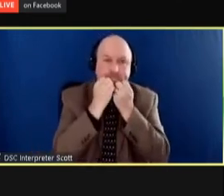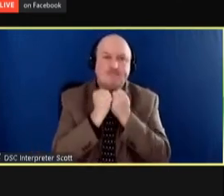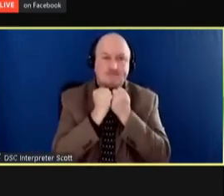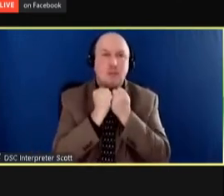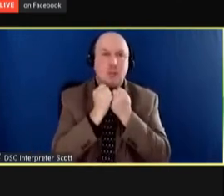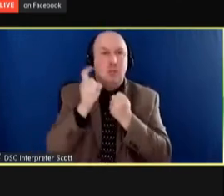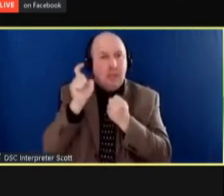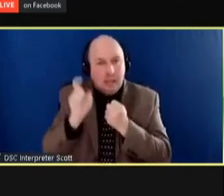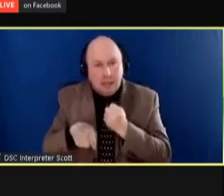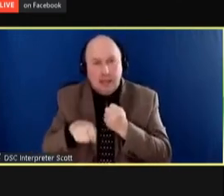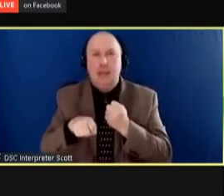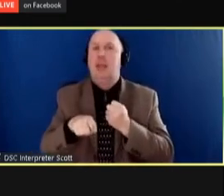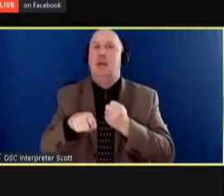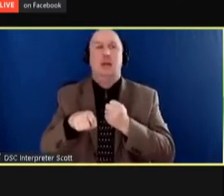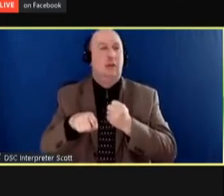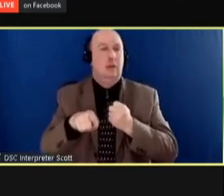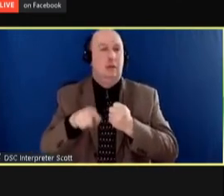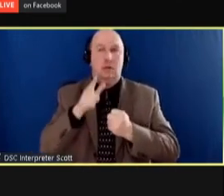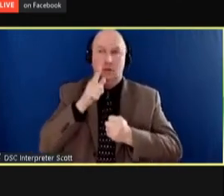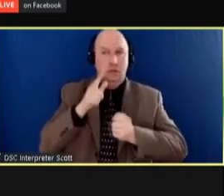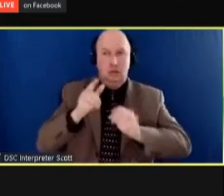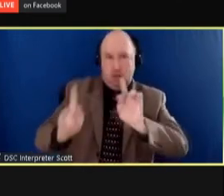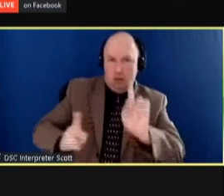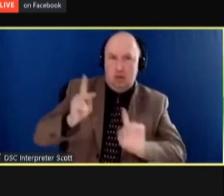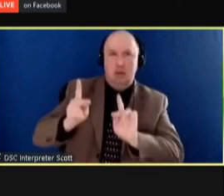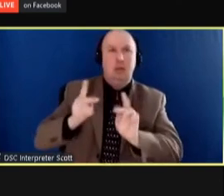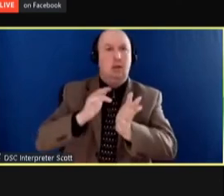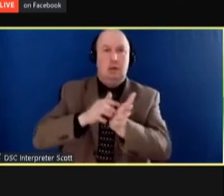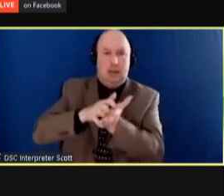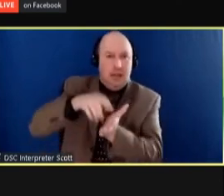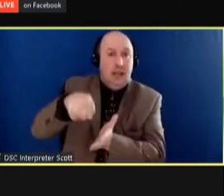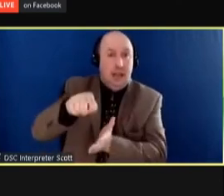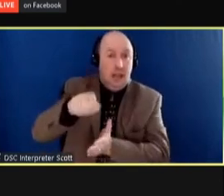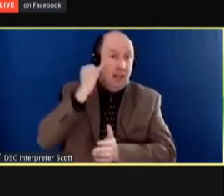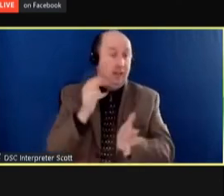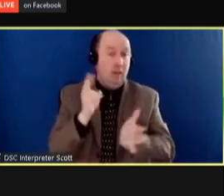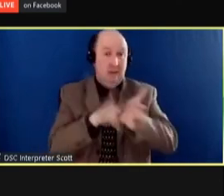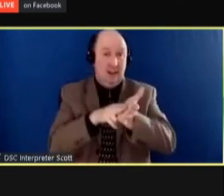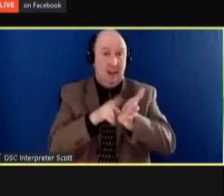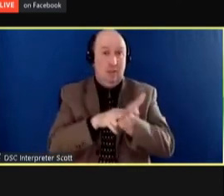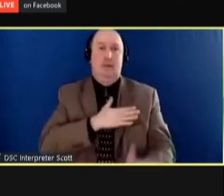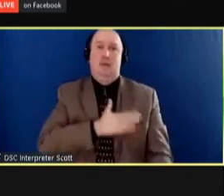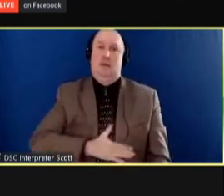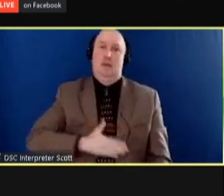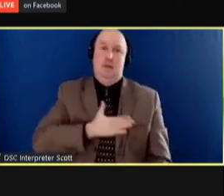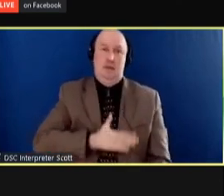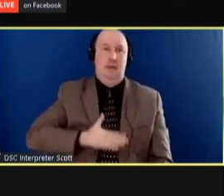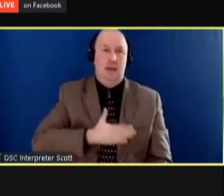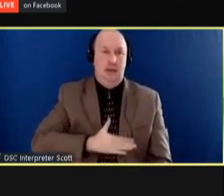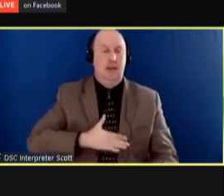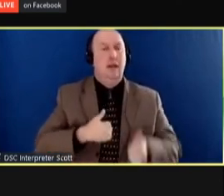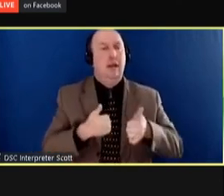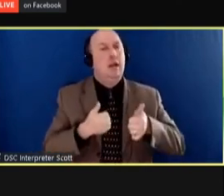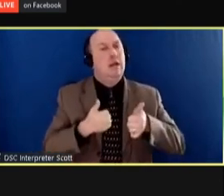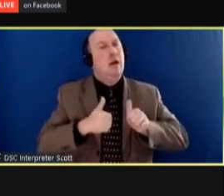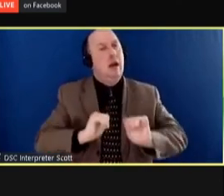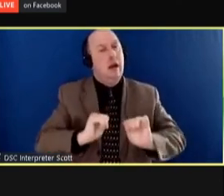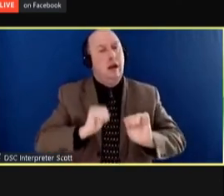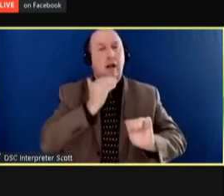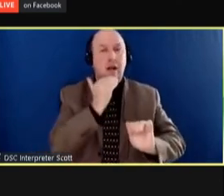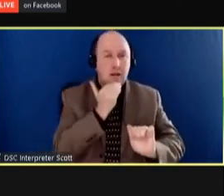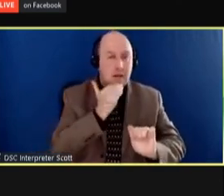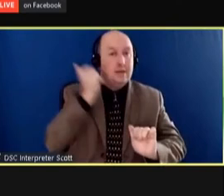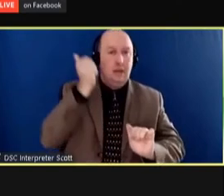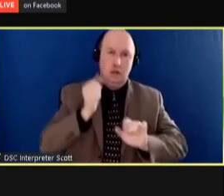in those vulnerable populations. But the county does have a plan for when that happens. A handful of no-shows have created opportunities for